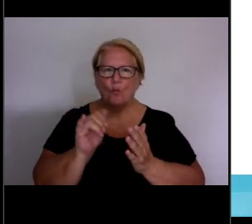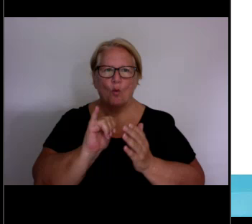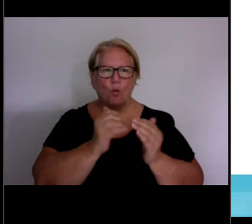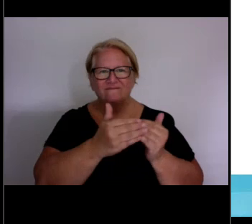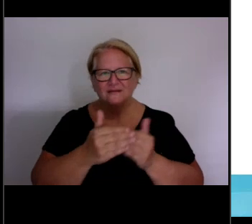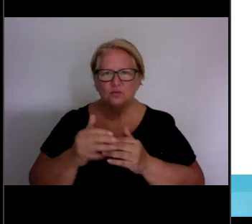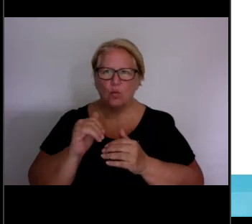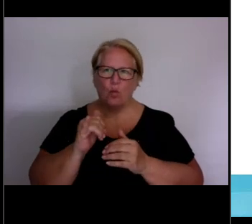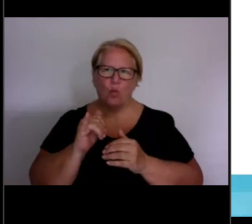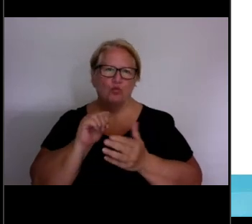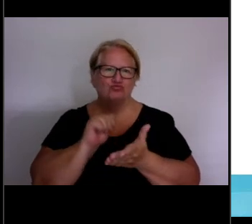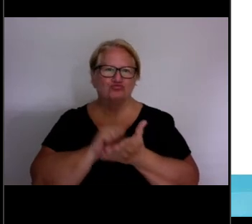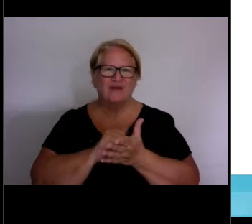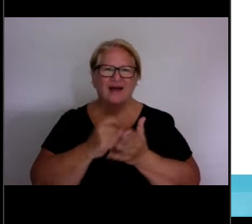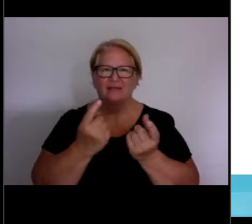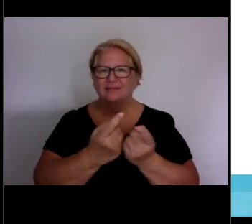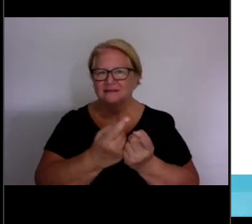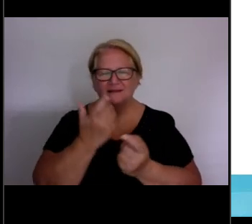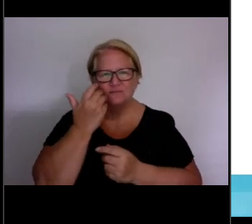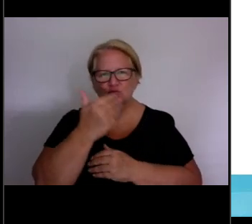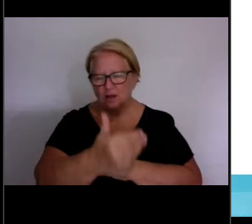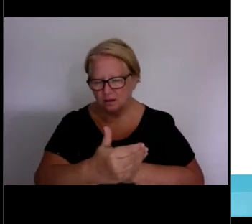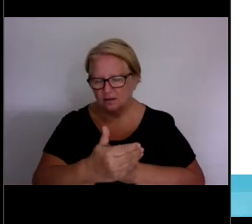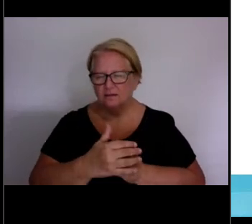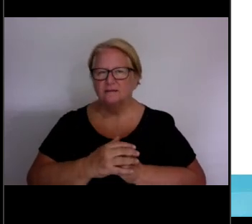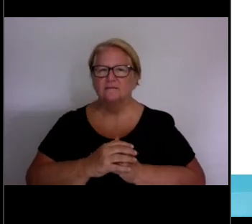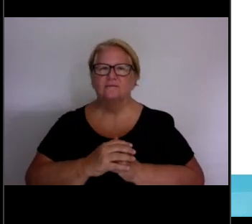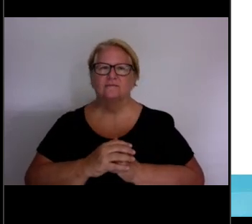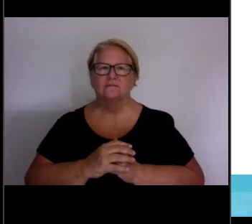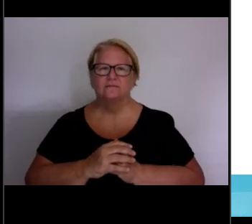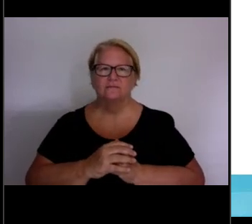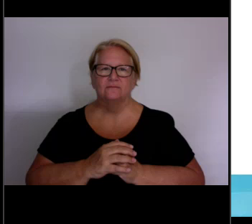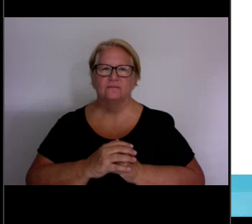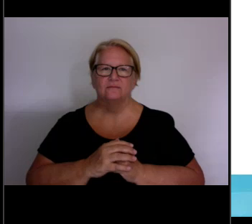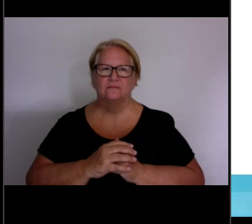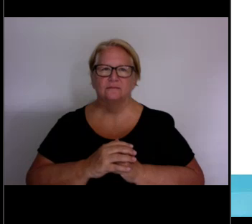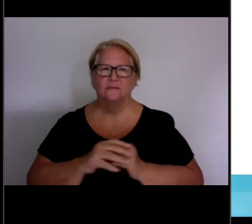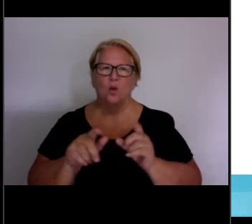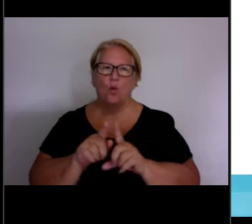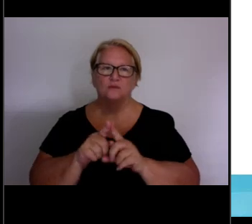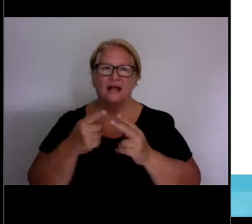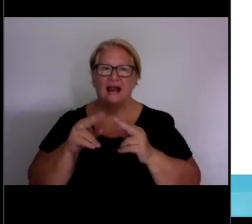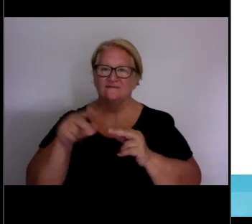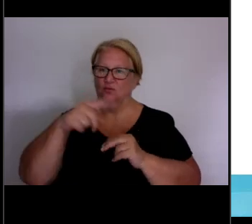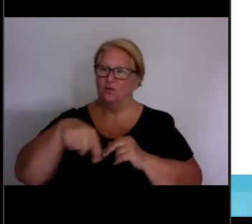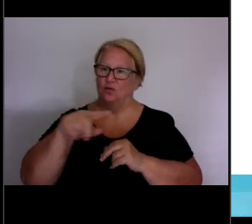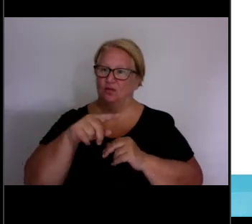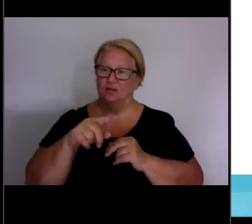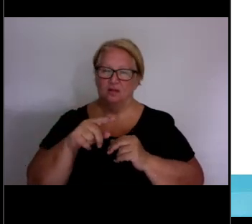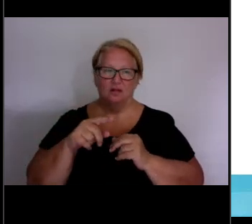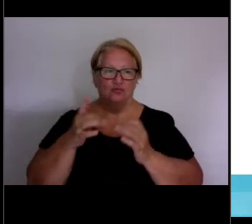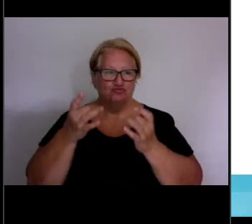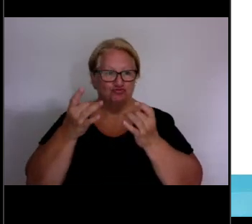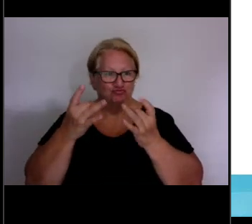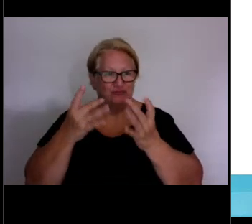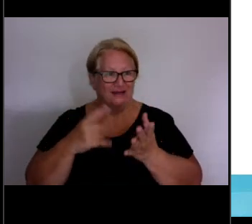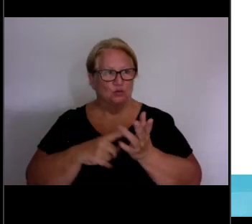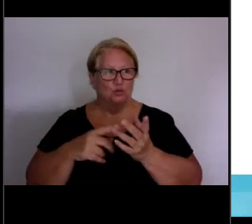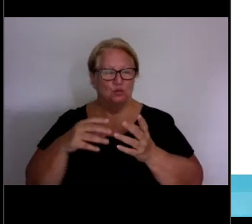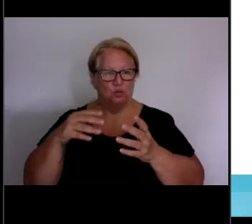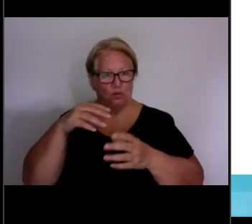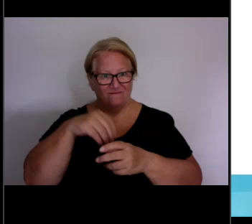willing and, I guess, ready to participate. We know that in some